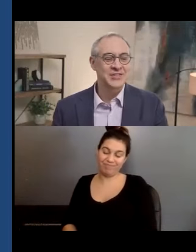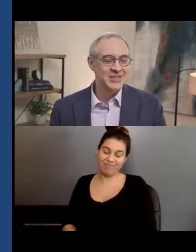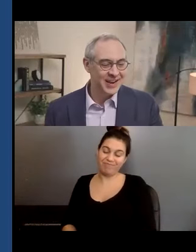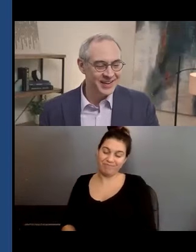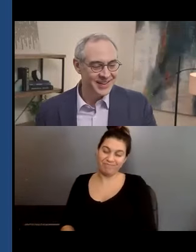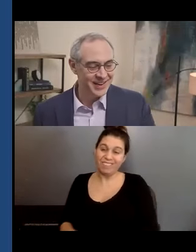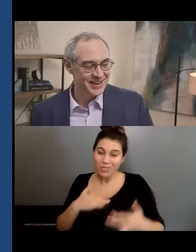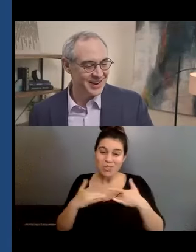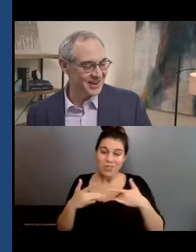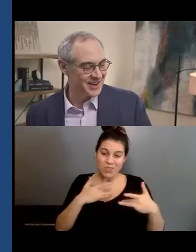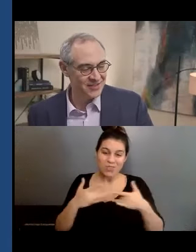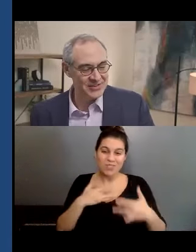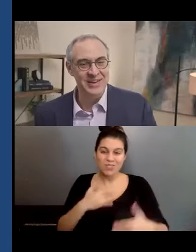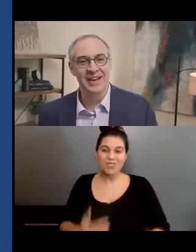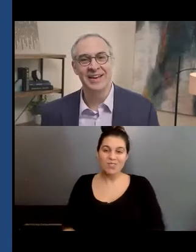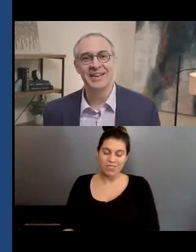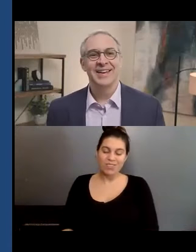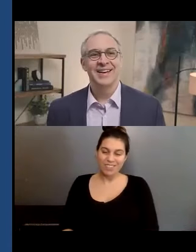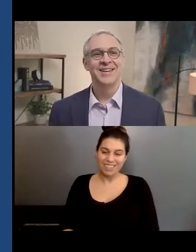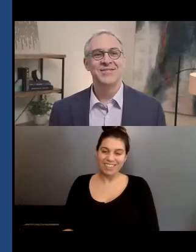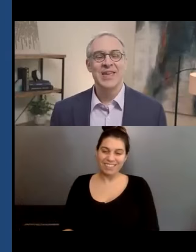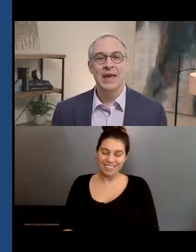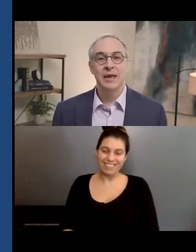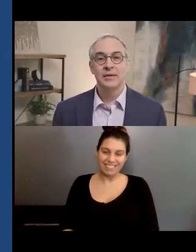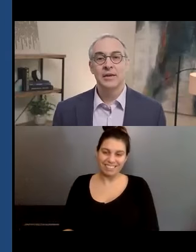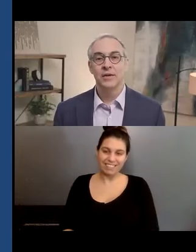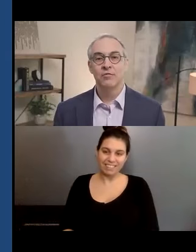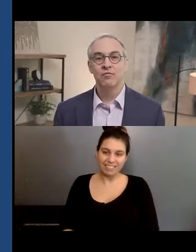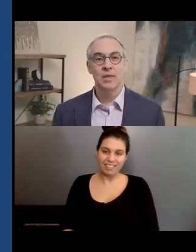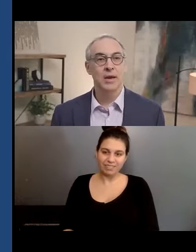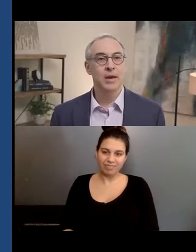concerning state that I was in.